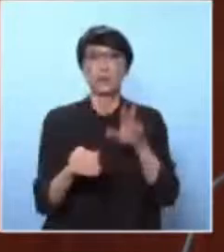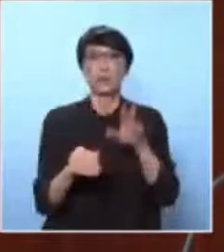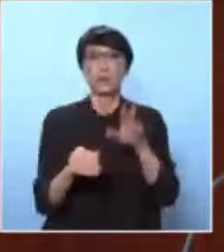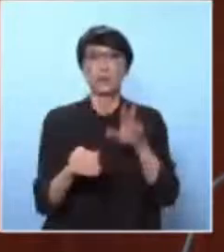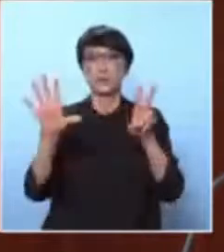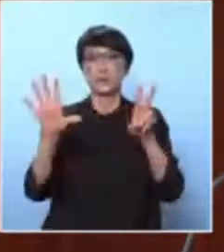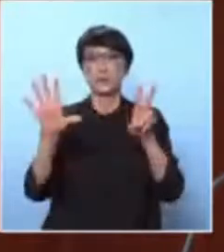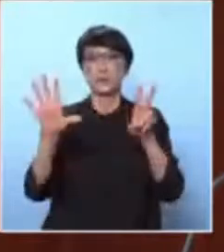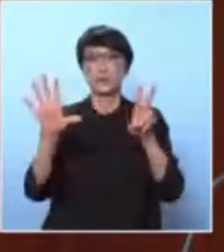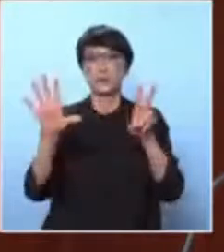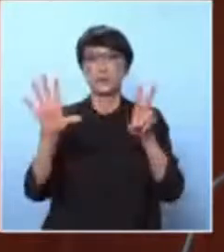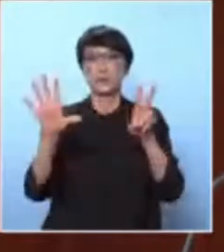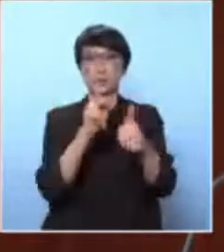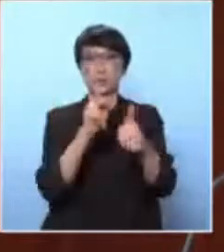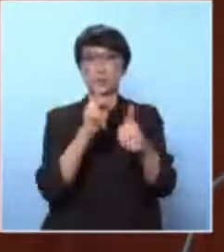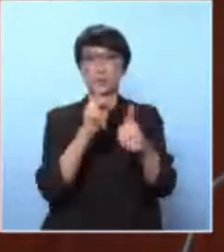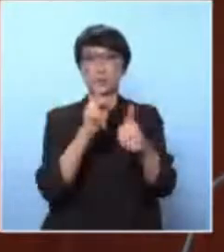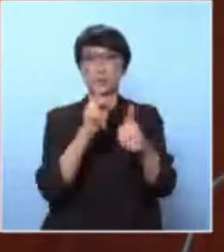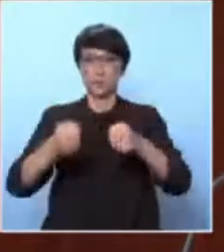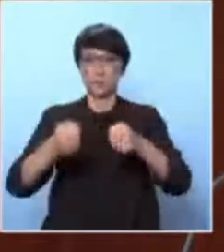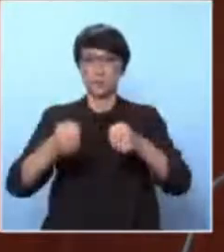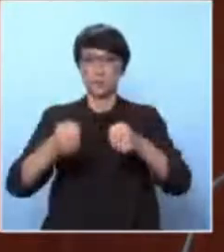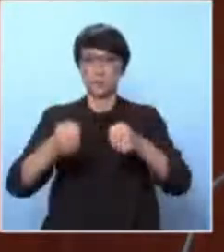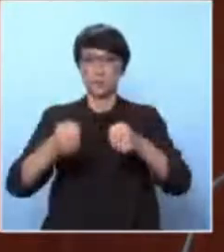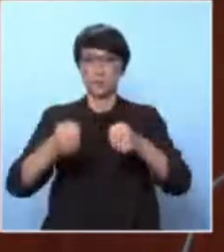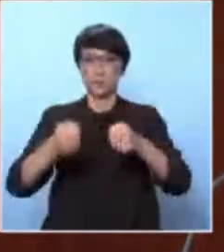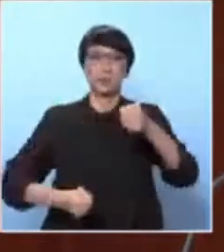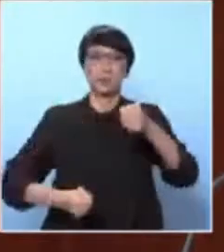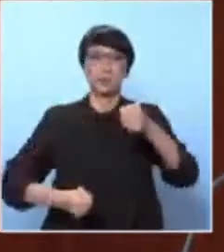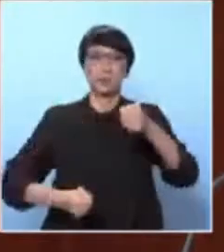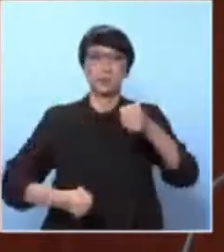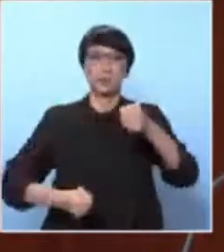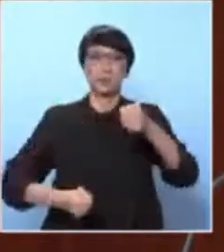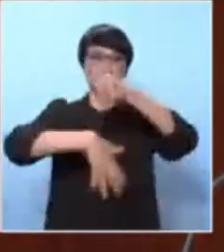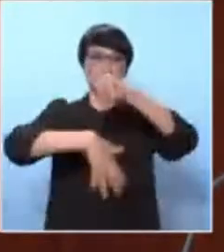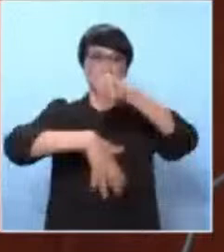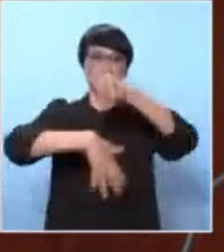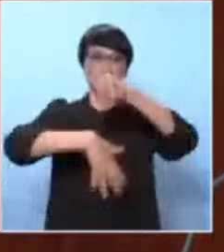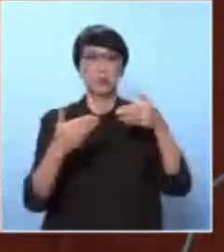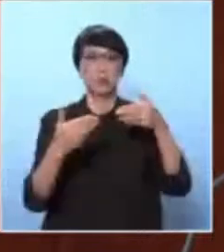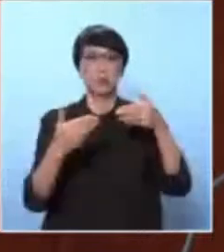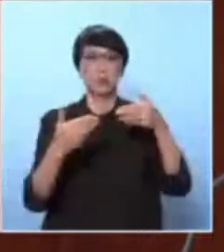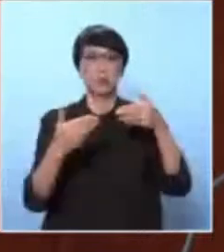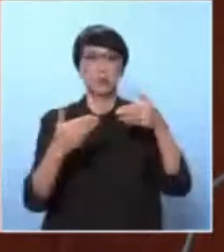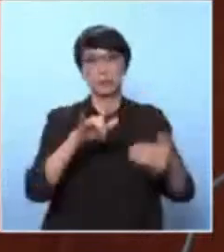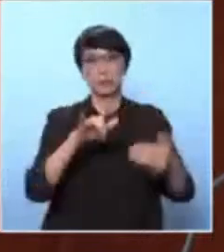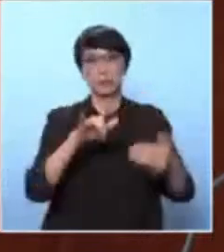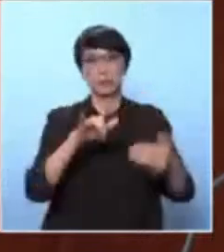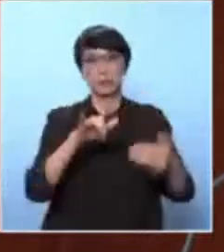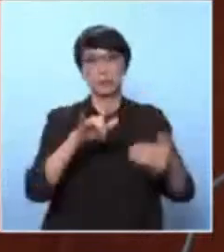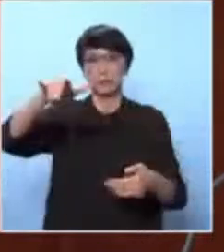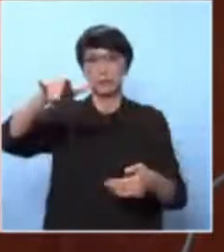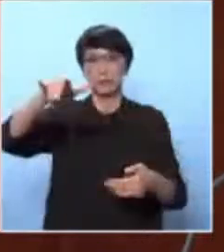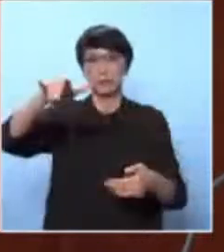system to carry passengers along the Airport City Link connecting Sky City and the Hong Kong